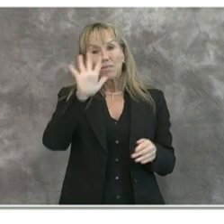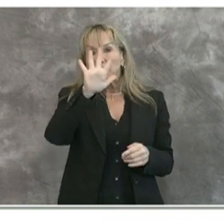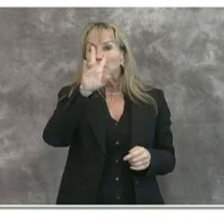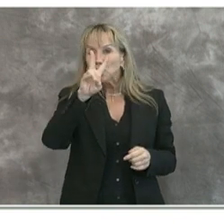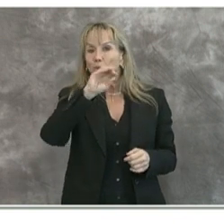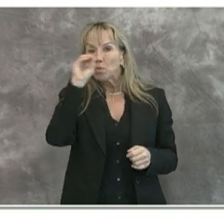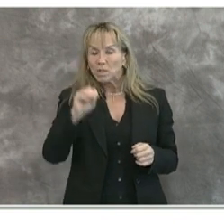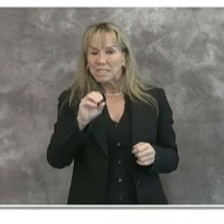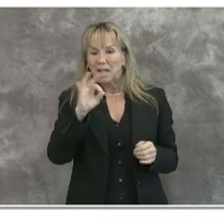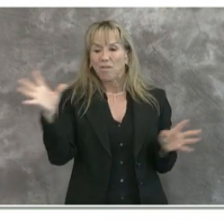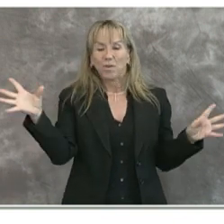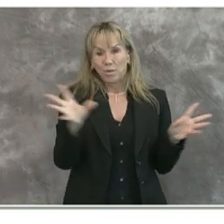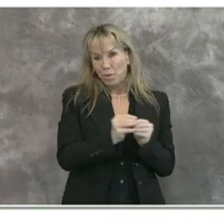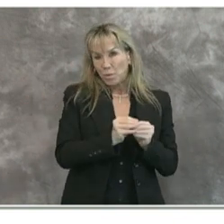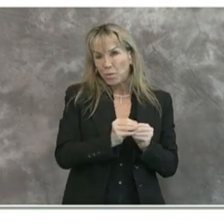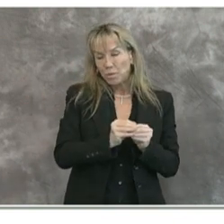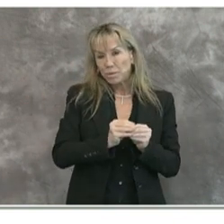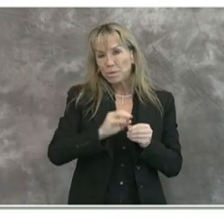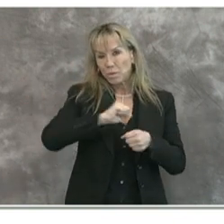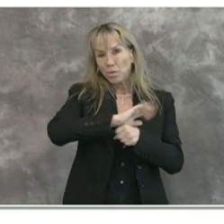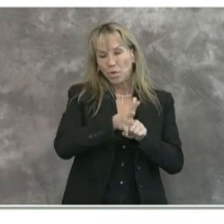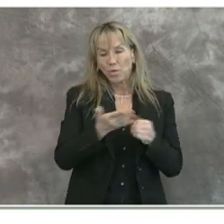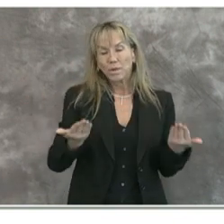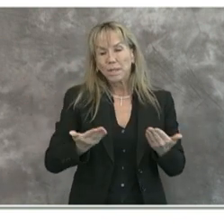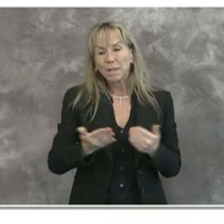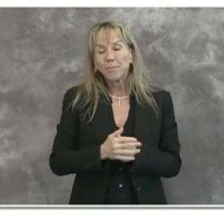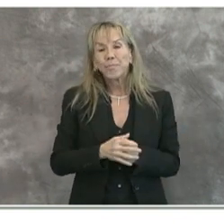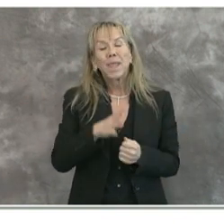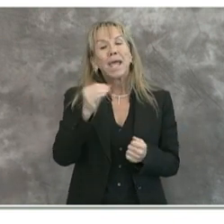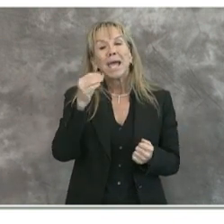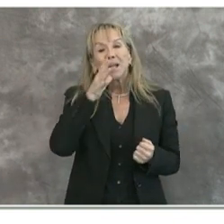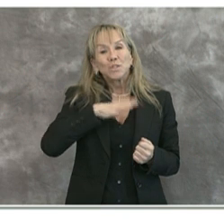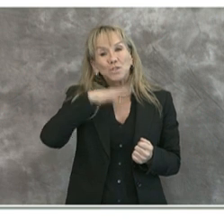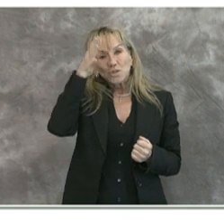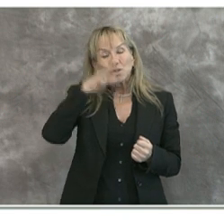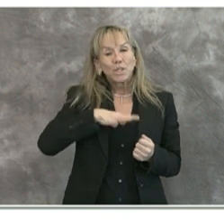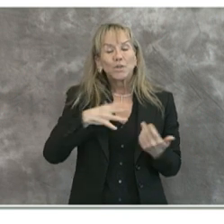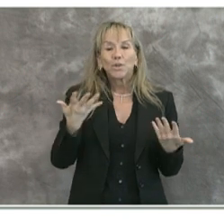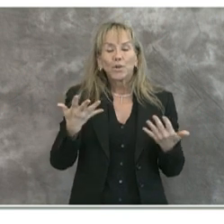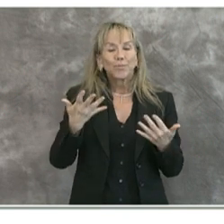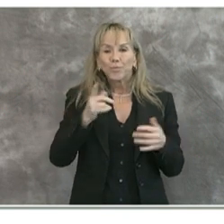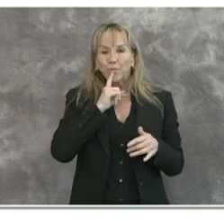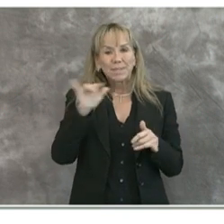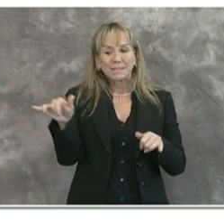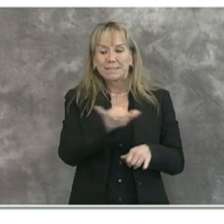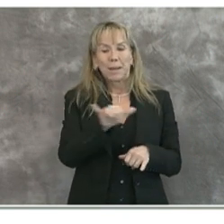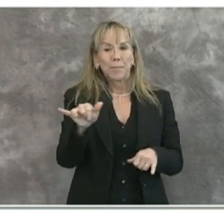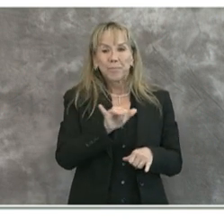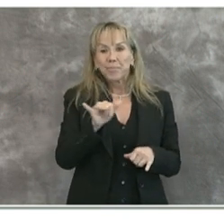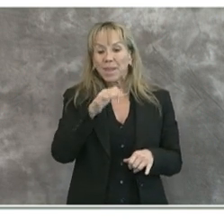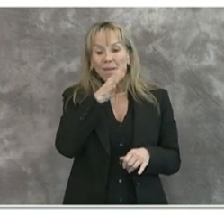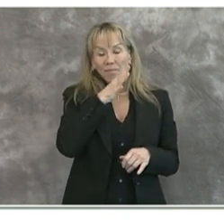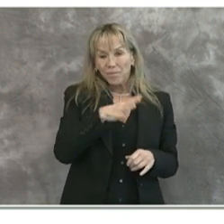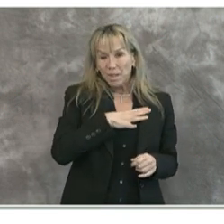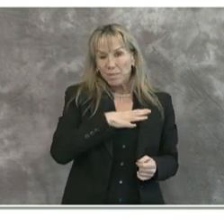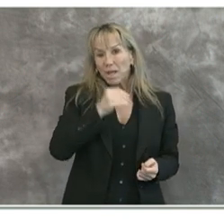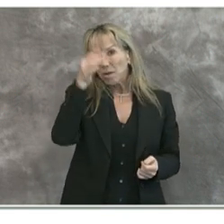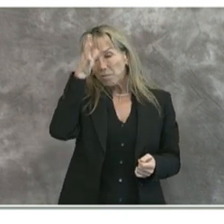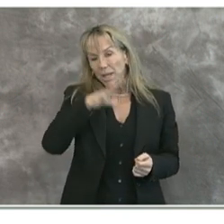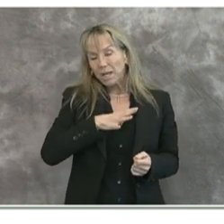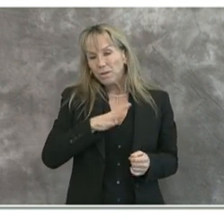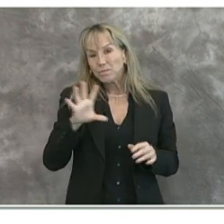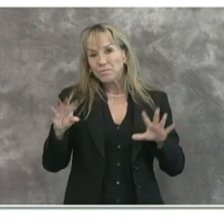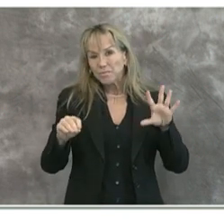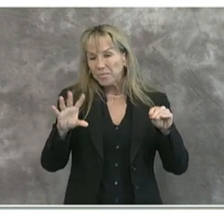of all cases. And also the gender is evenly split between female and